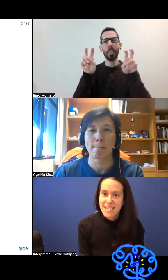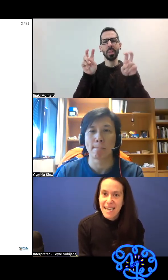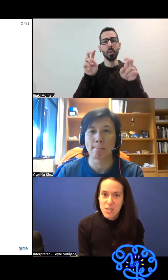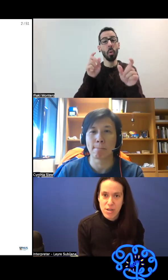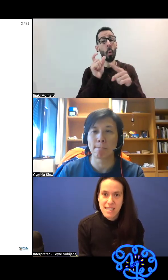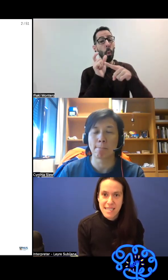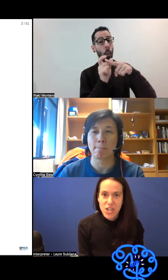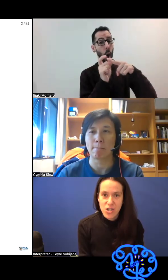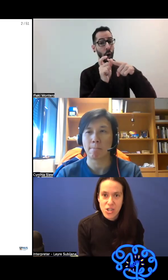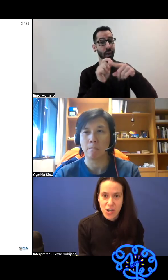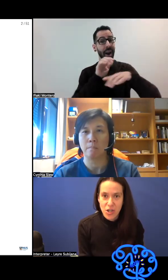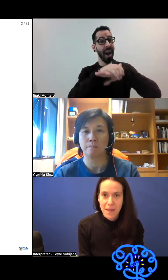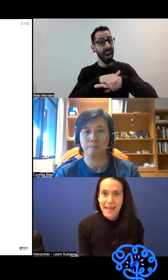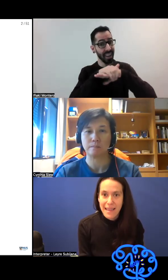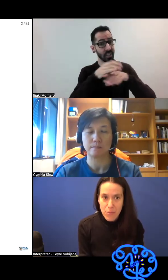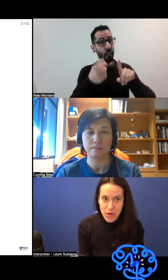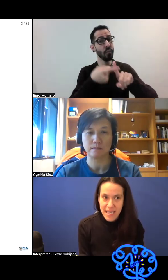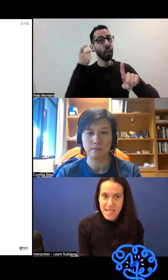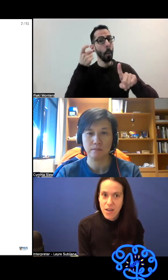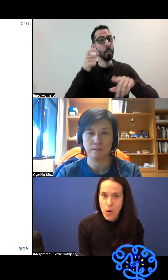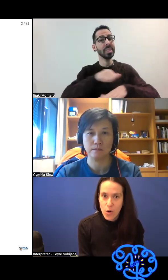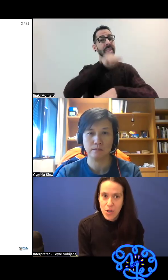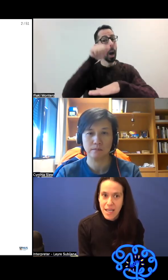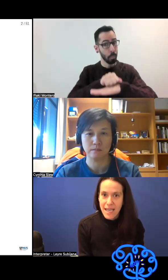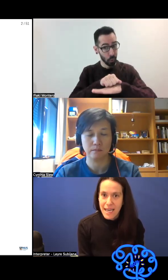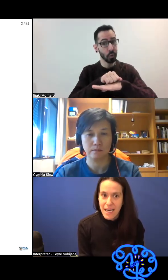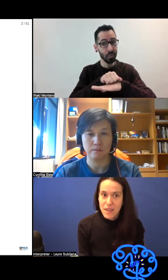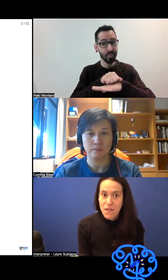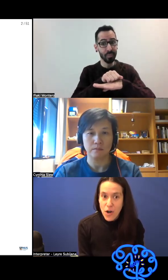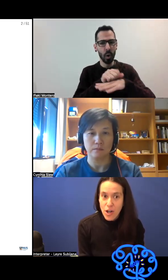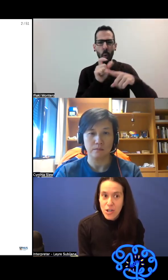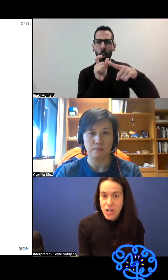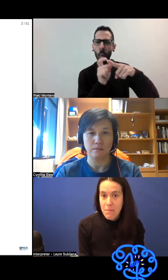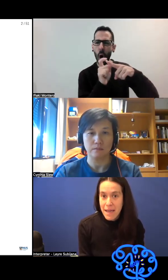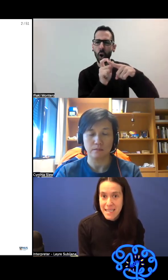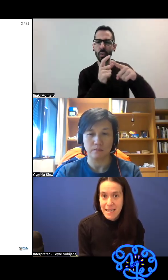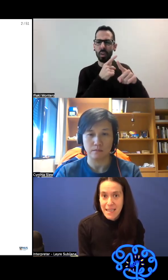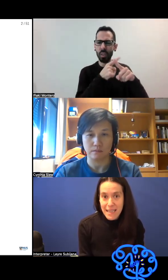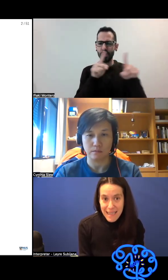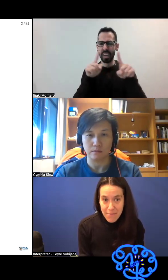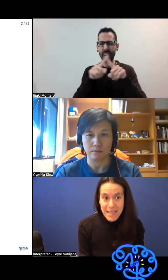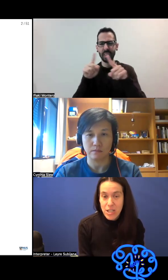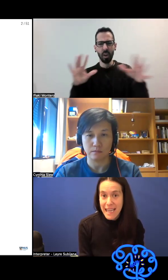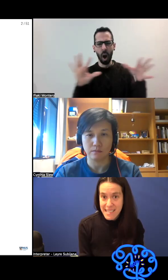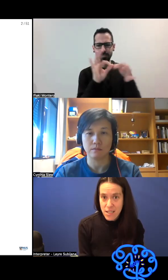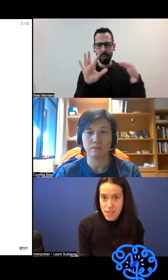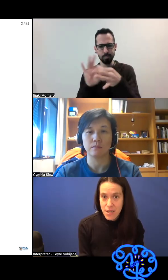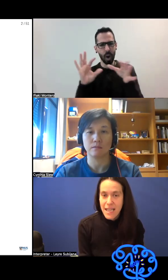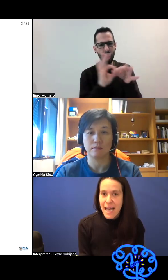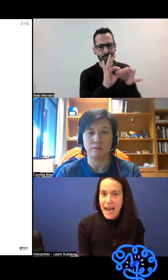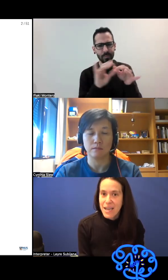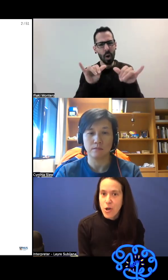in today's presentation, she's going to be elaborating on the phonological mental